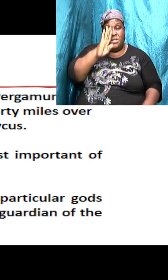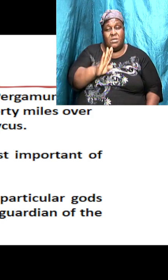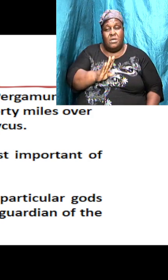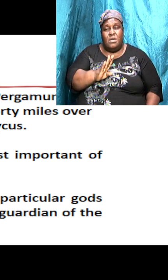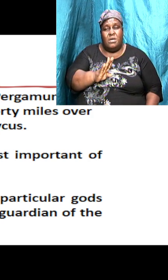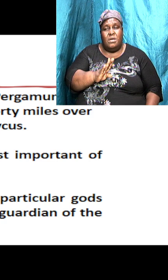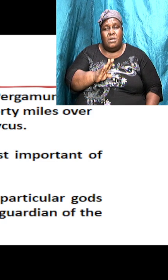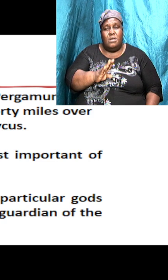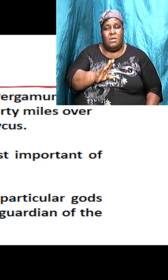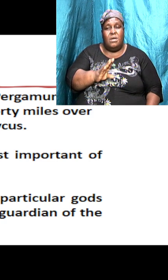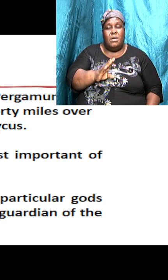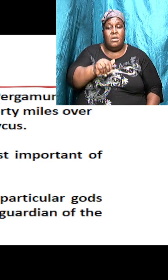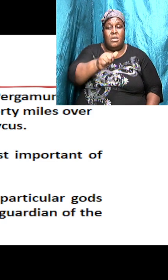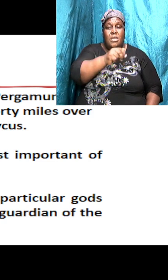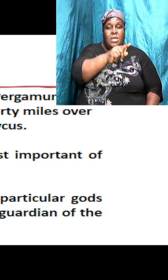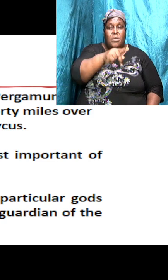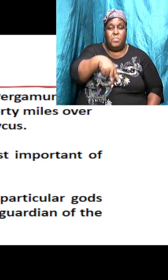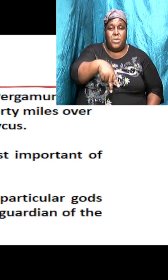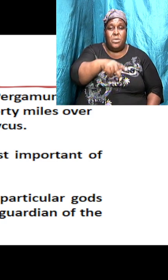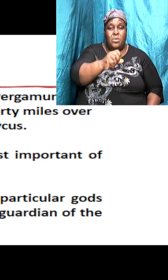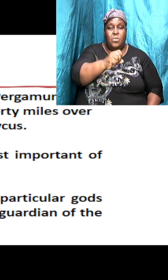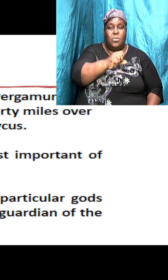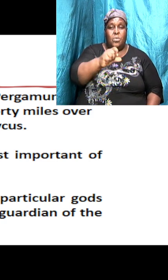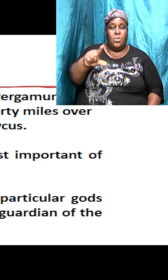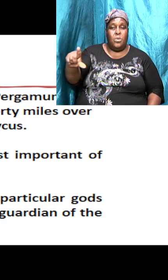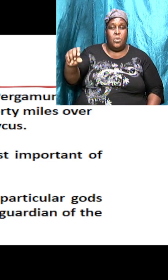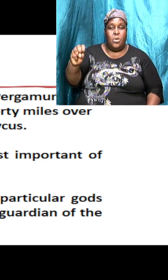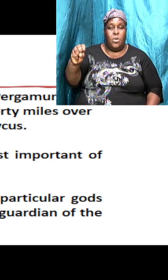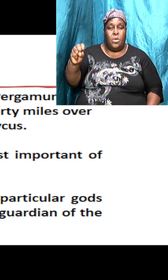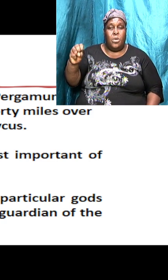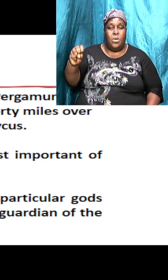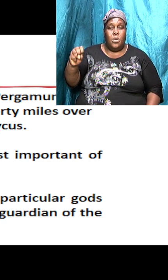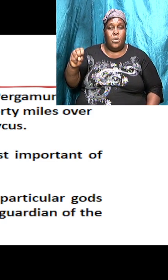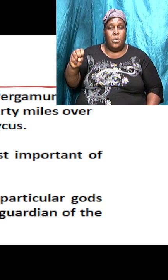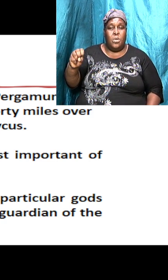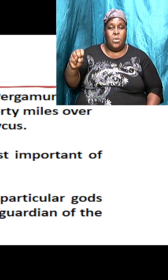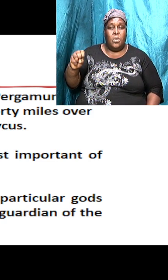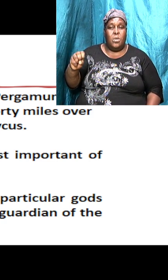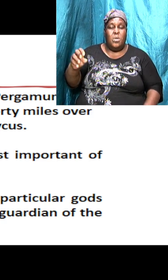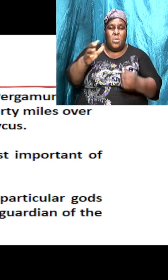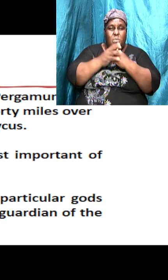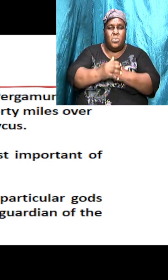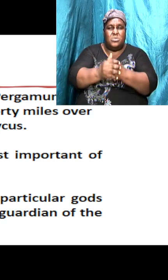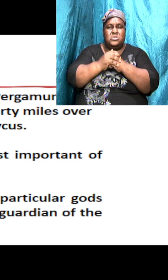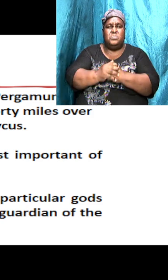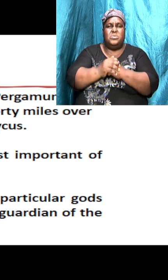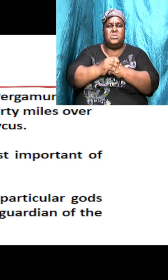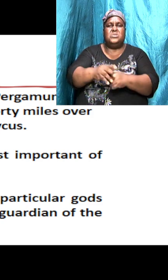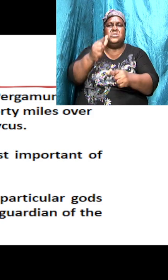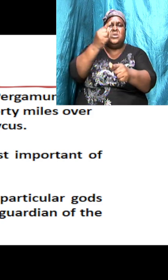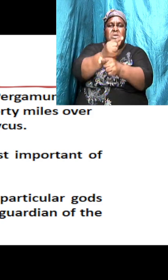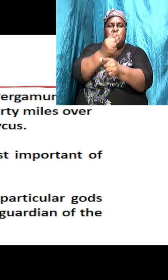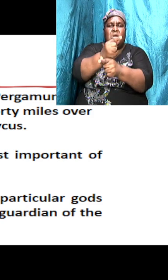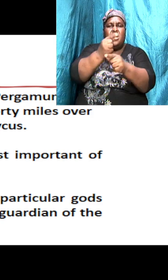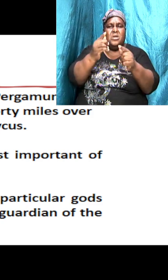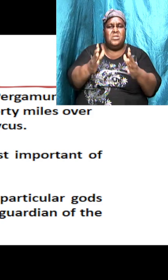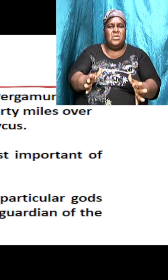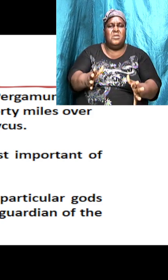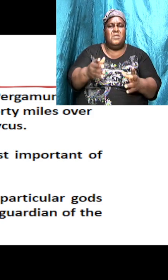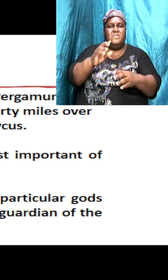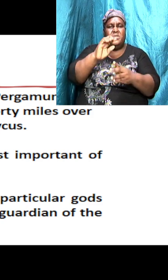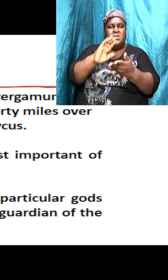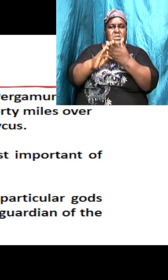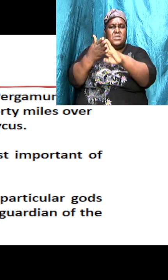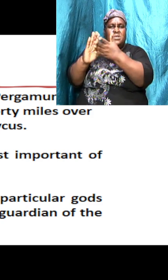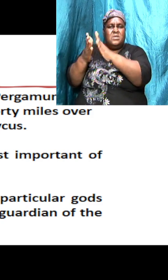who was Apollo, and he was worshipped as the guardian of the city. And that was